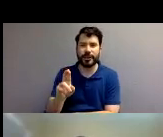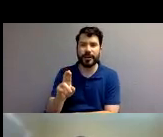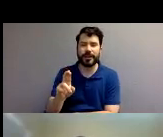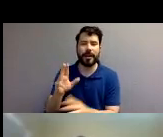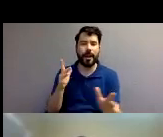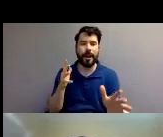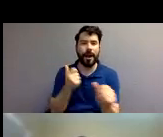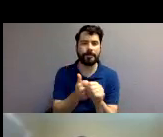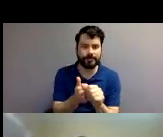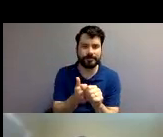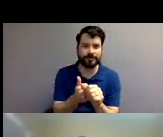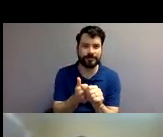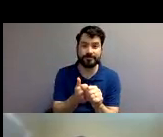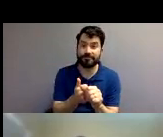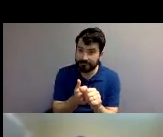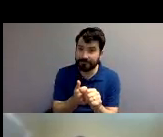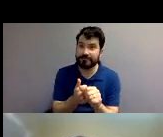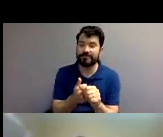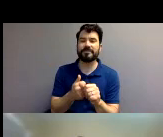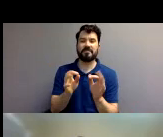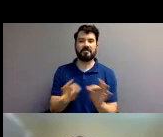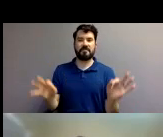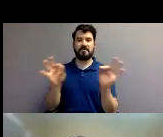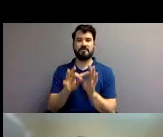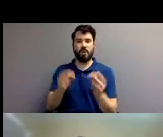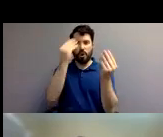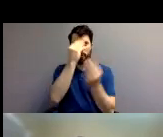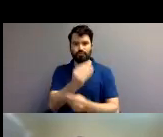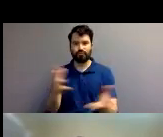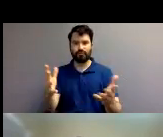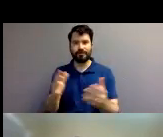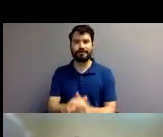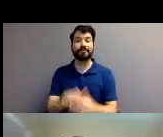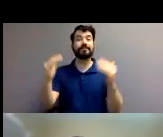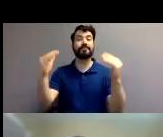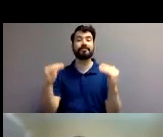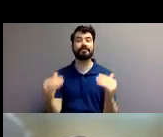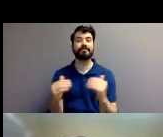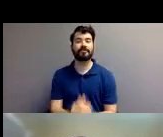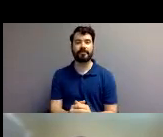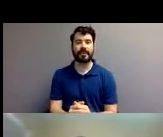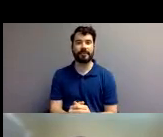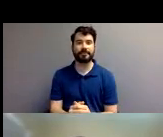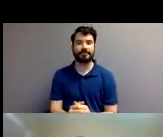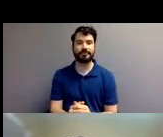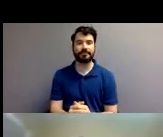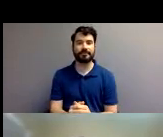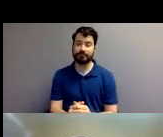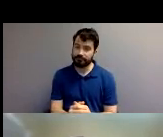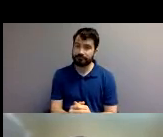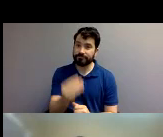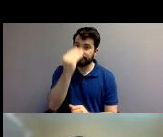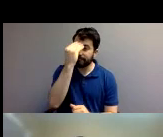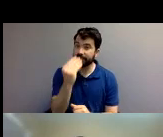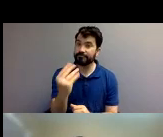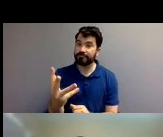some key things that we want to share. Next slide, please. Just to share that with you, that